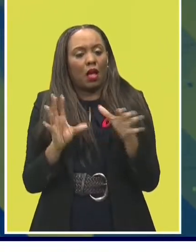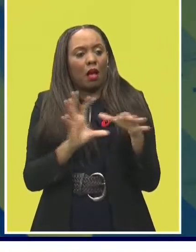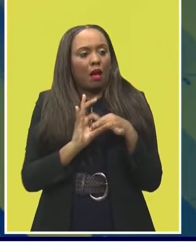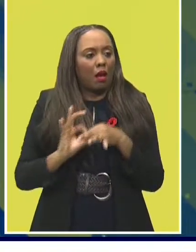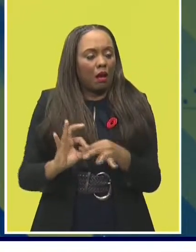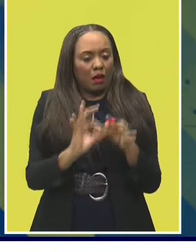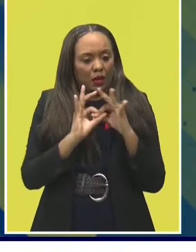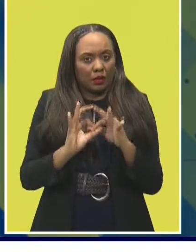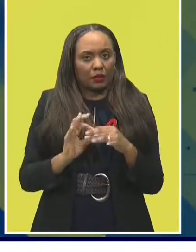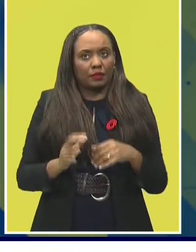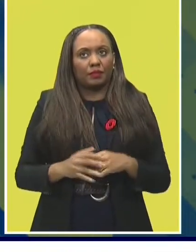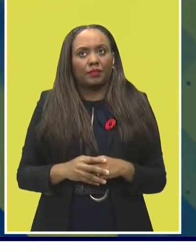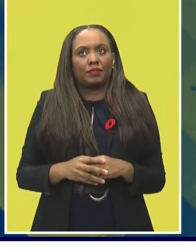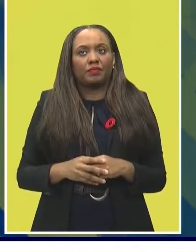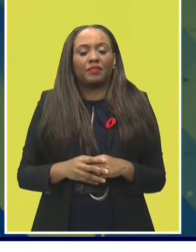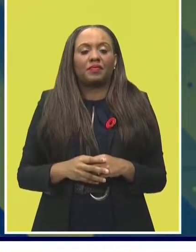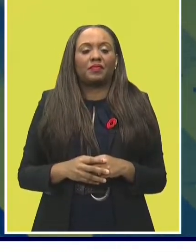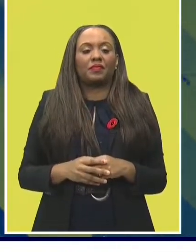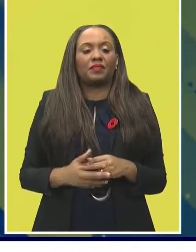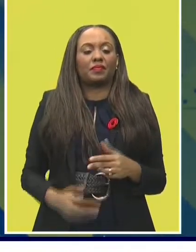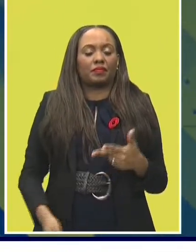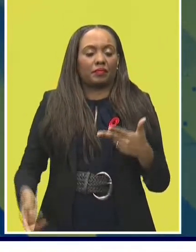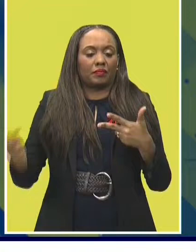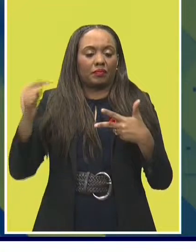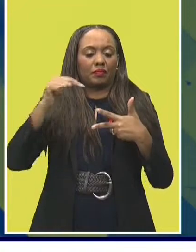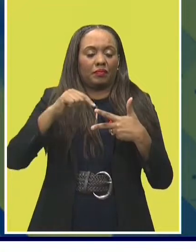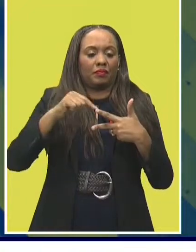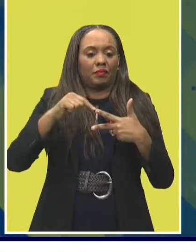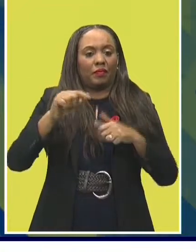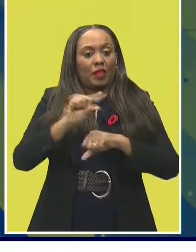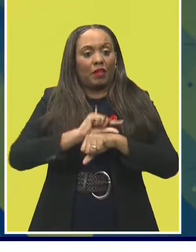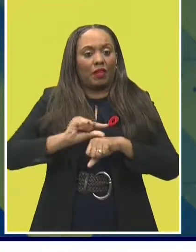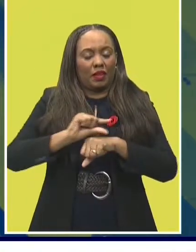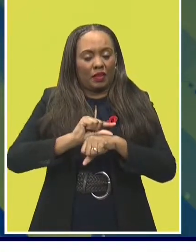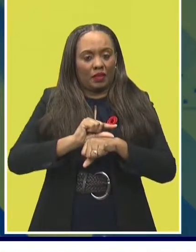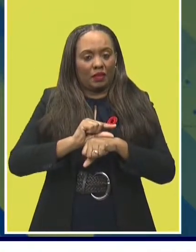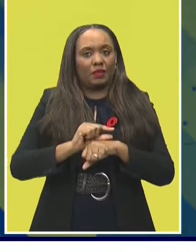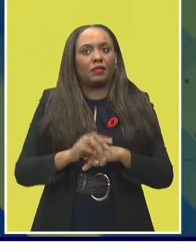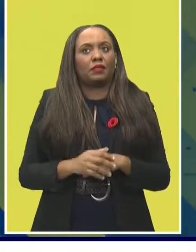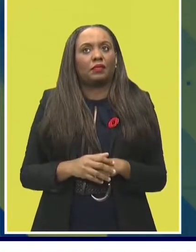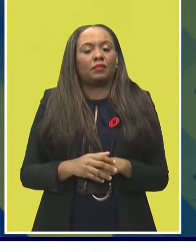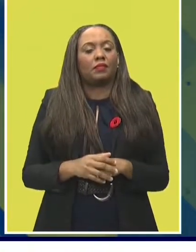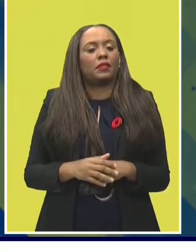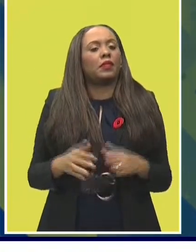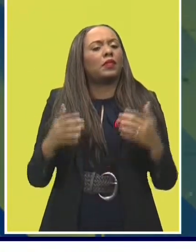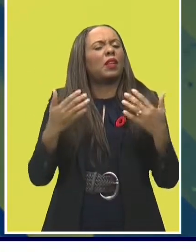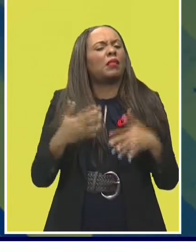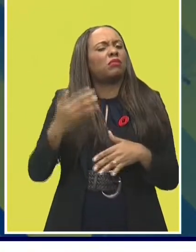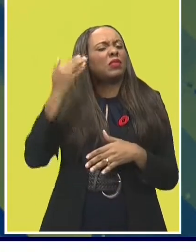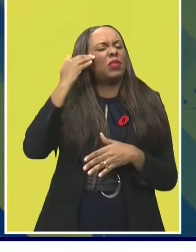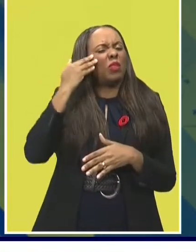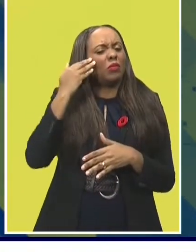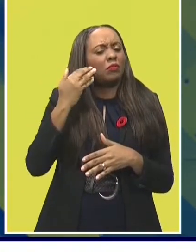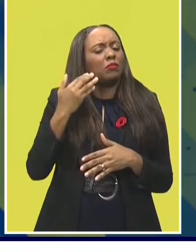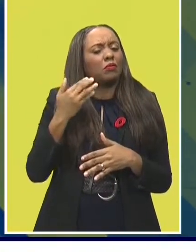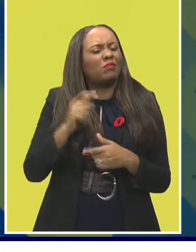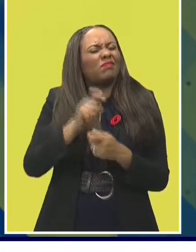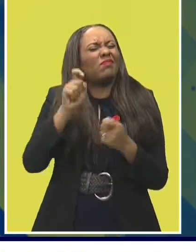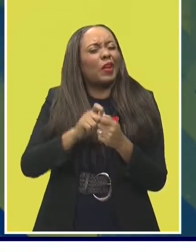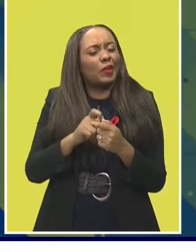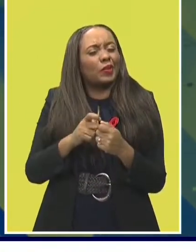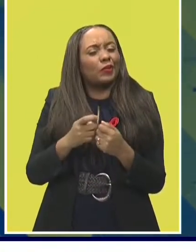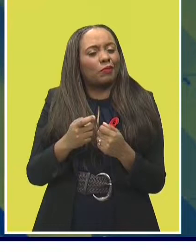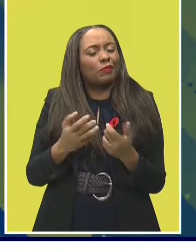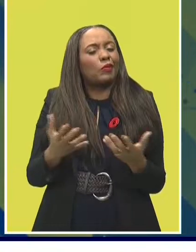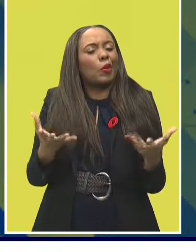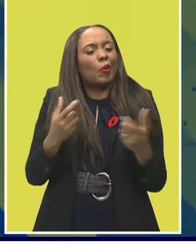it is at the moment. Meanwhile, new resident British Commissioner to Grenada, Wendy Freeman, has already pinpointed what she wants to work on